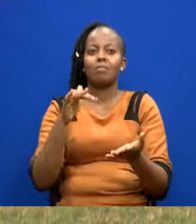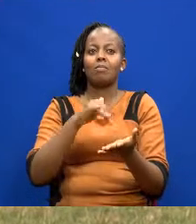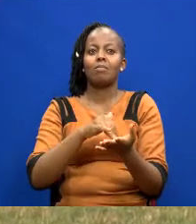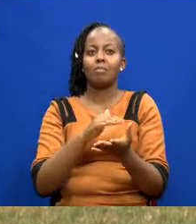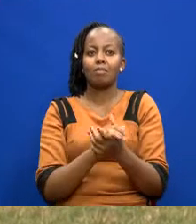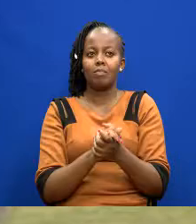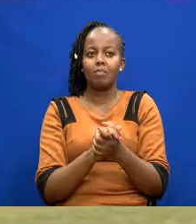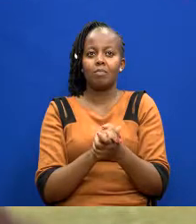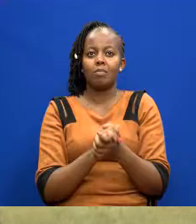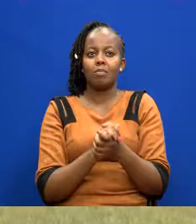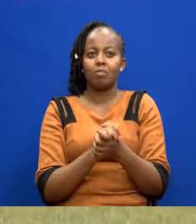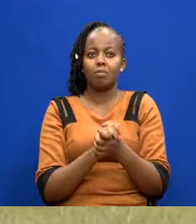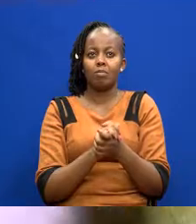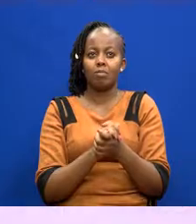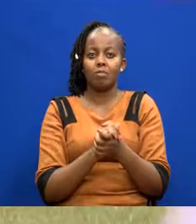Okay.